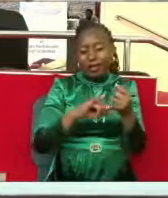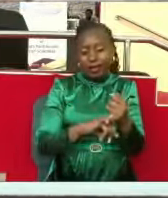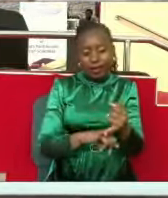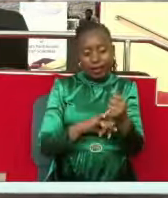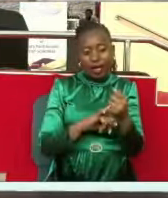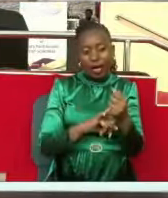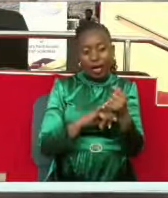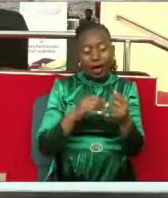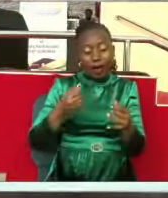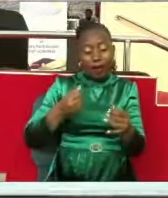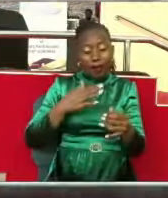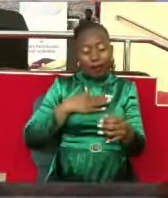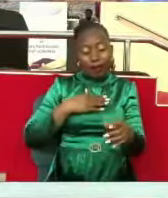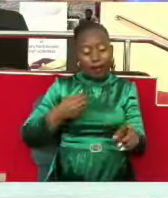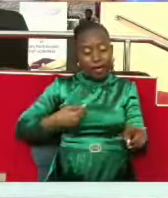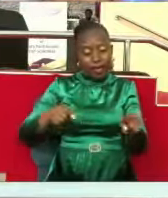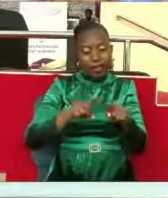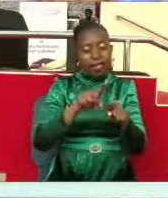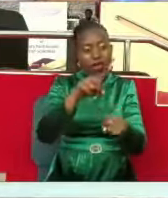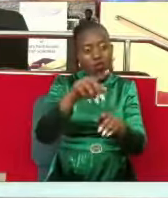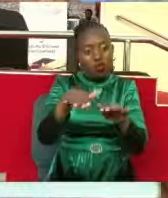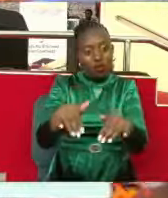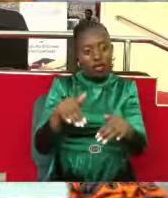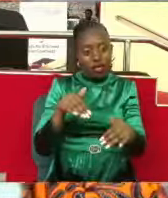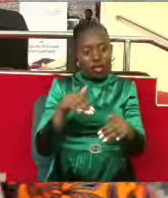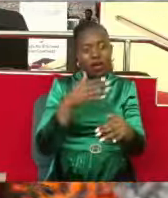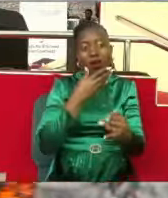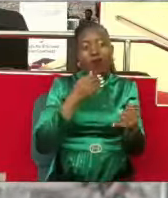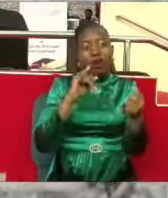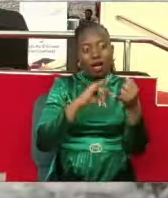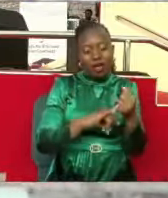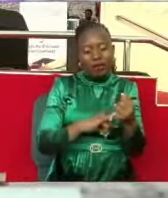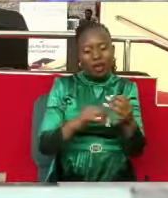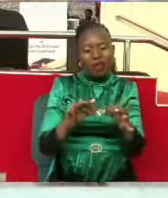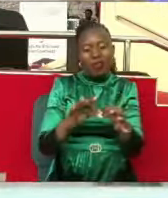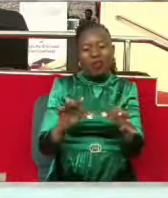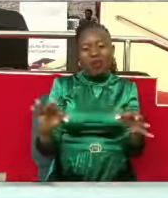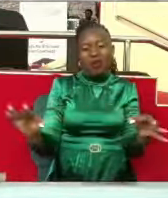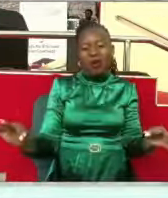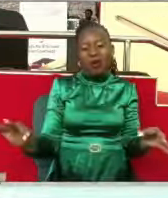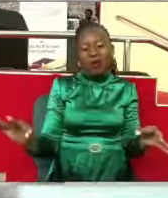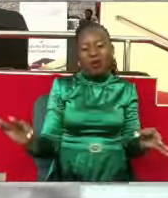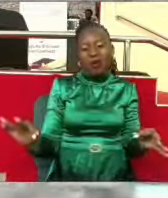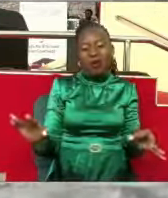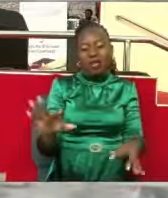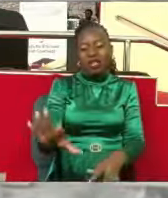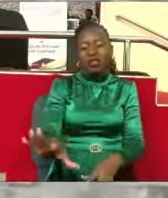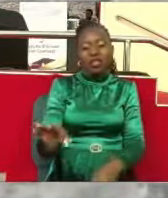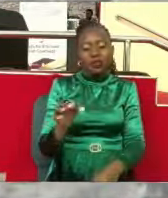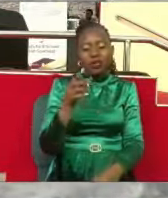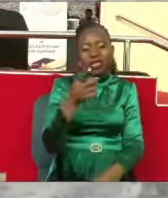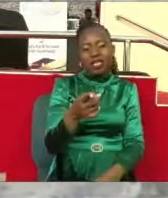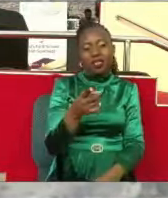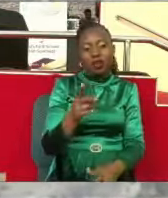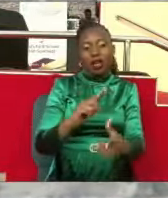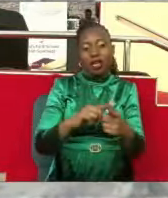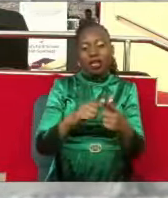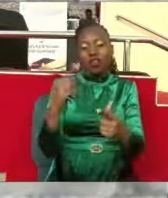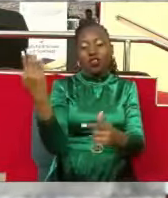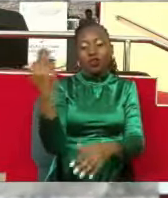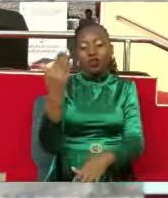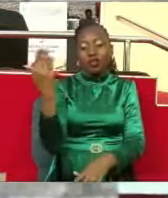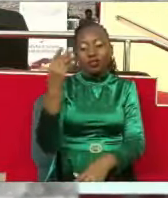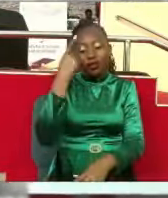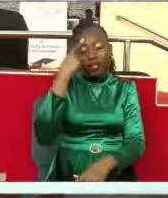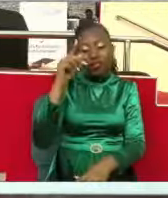long? Si umengojea mume kwa muda? See, you can take this one, then you will preach to them later. Si uchukue huyu alafu utamhubiria baadaye kwa nyumba. Praise